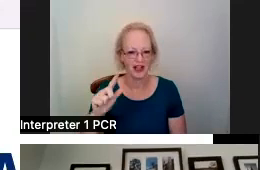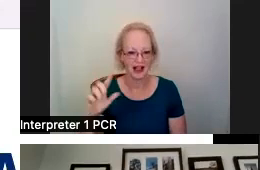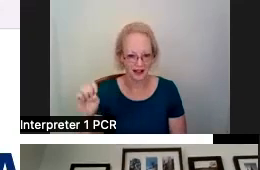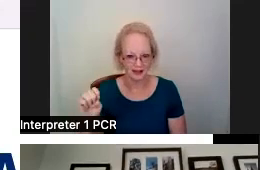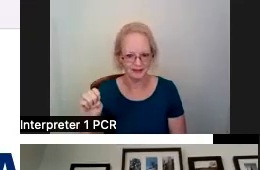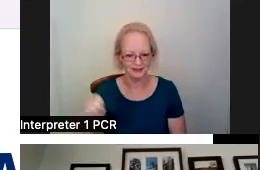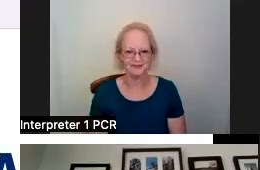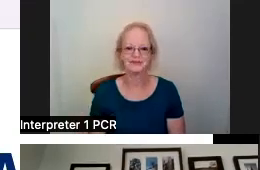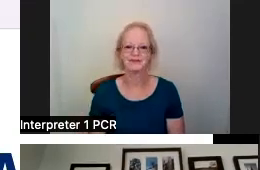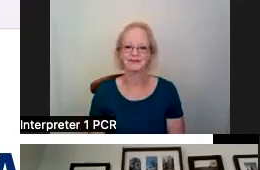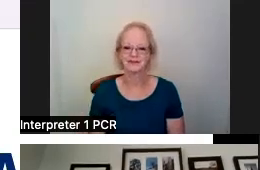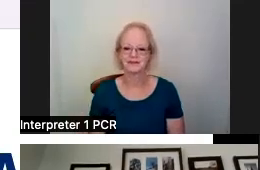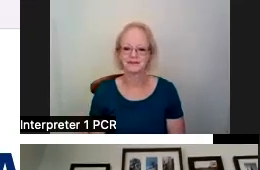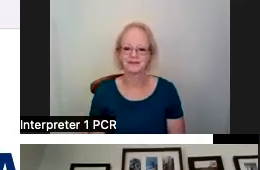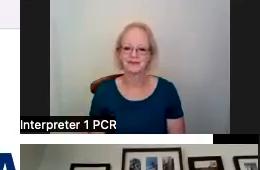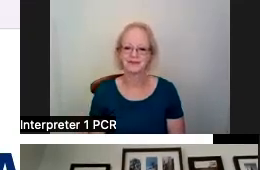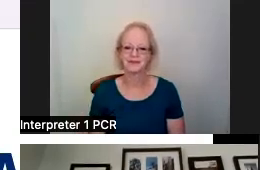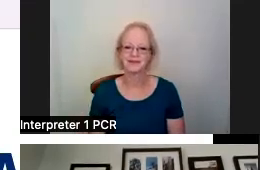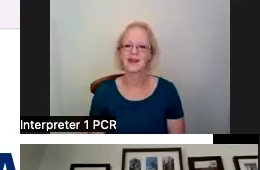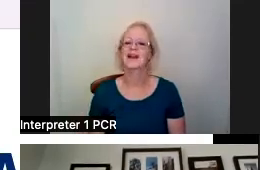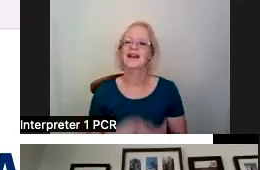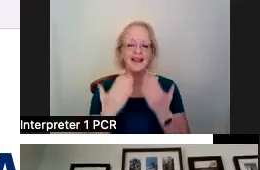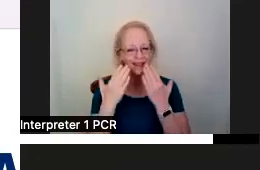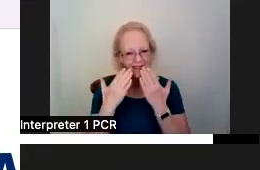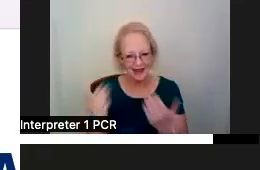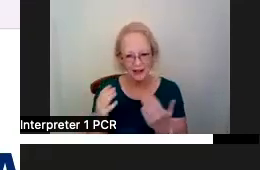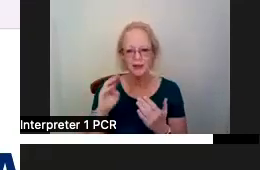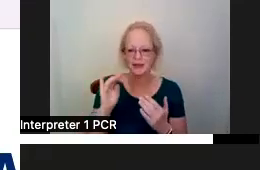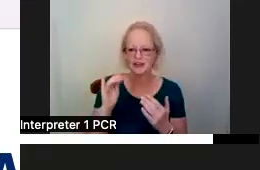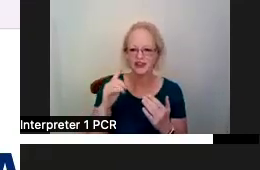Thank you, Steve. That was such an interesting presentation to see